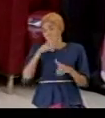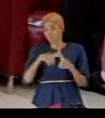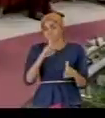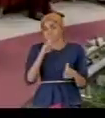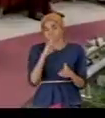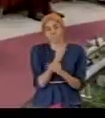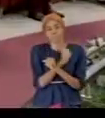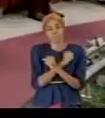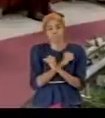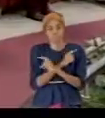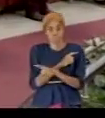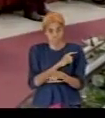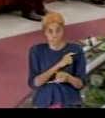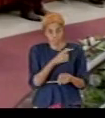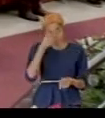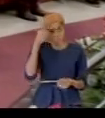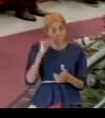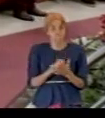only remedy